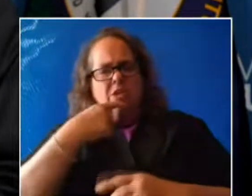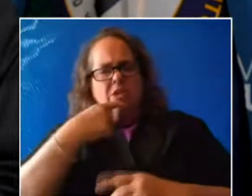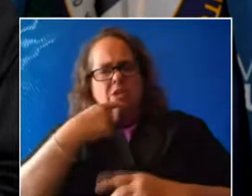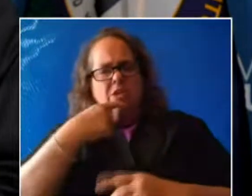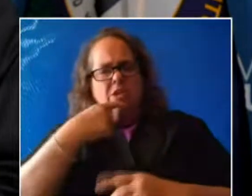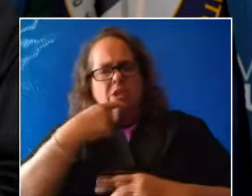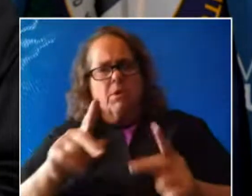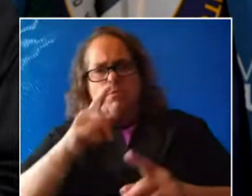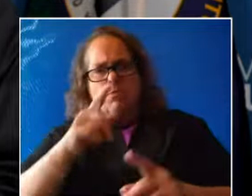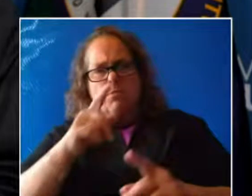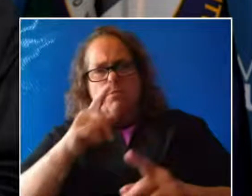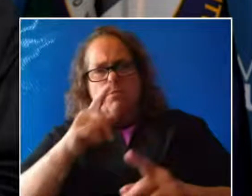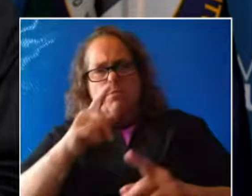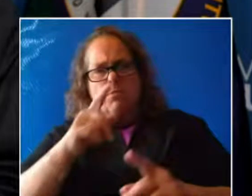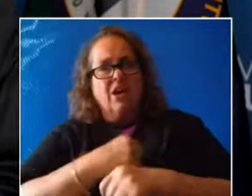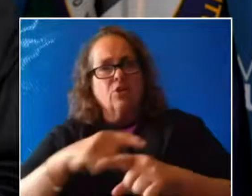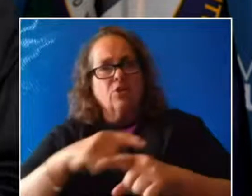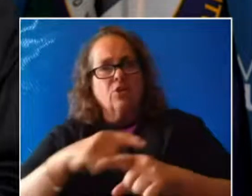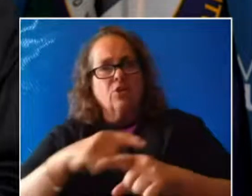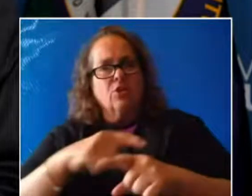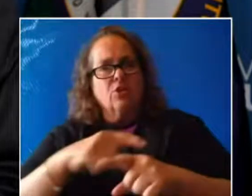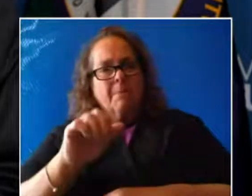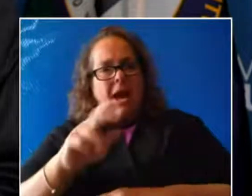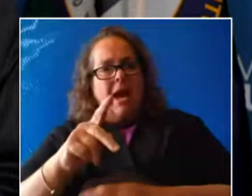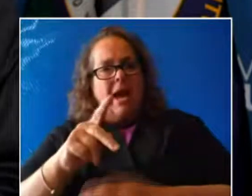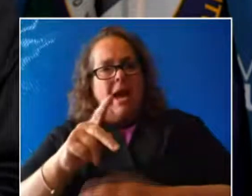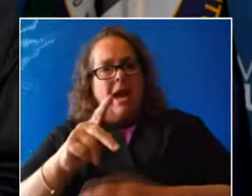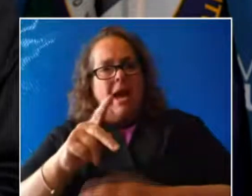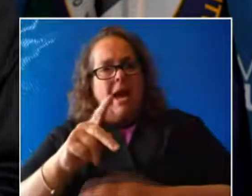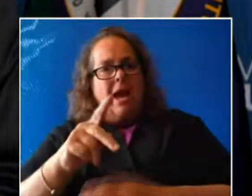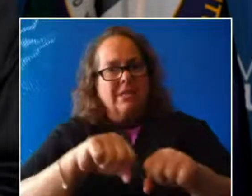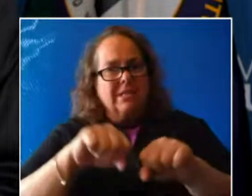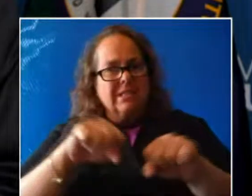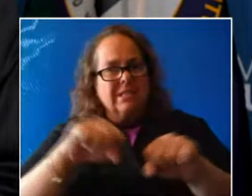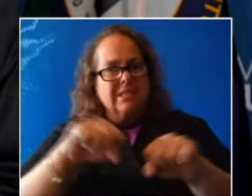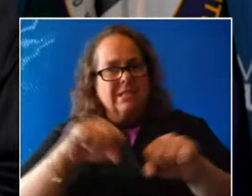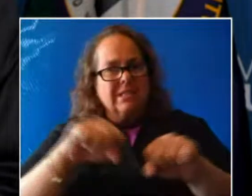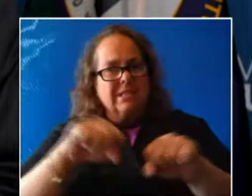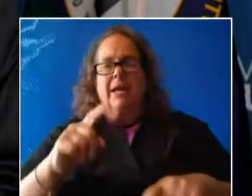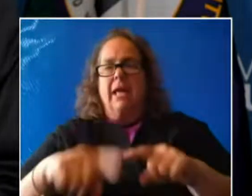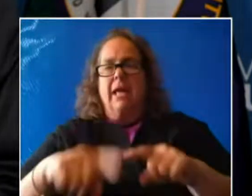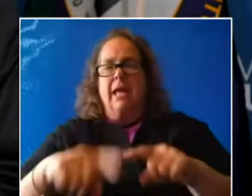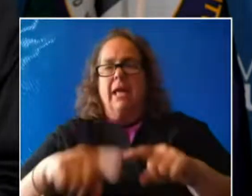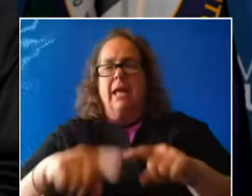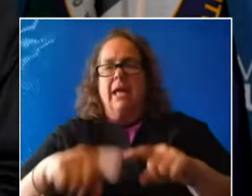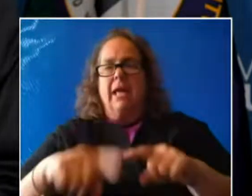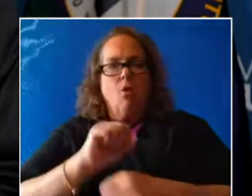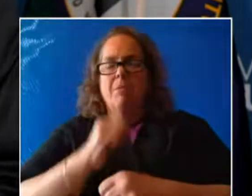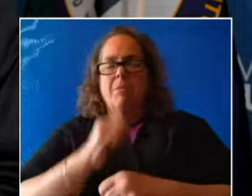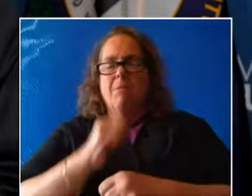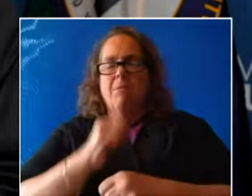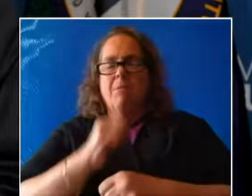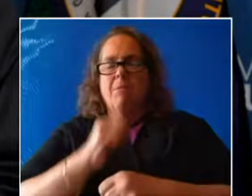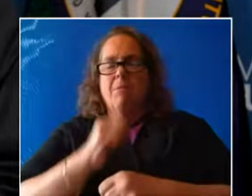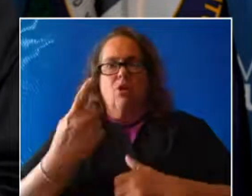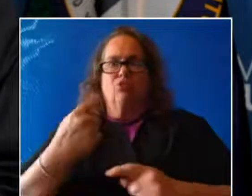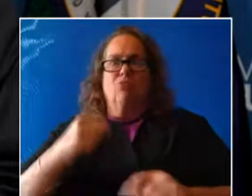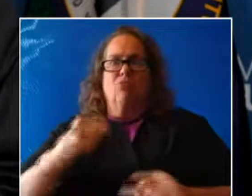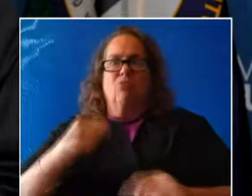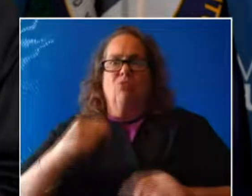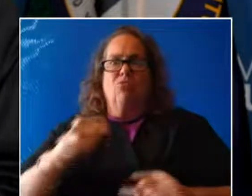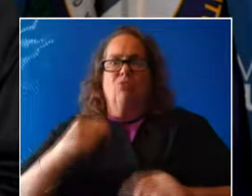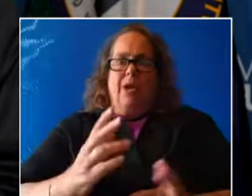and, unable to get appointments just right now because it's just such a, everyone's just trying to get an appointment to be in person since it just opened